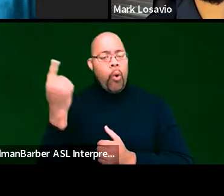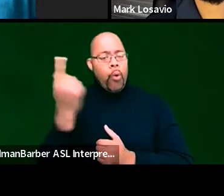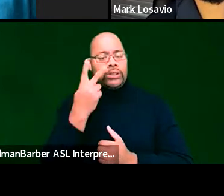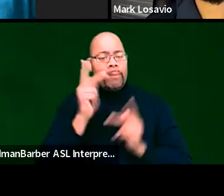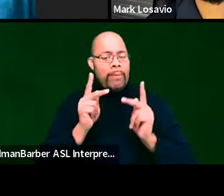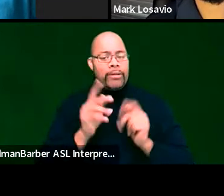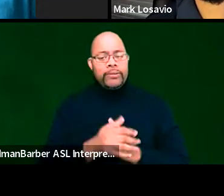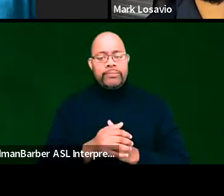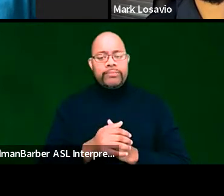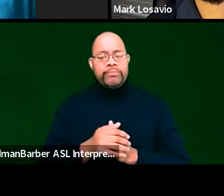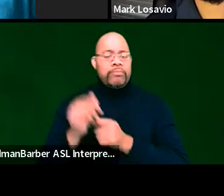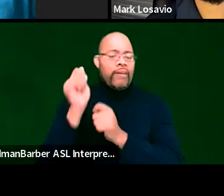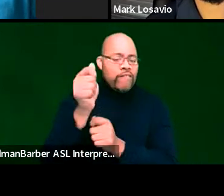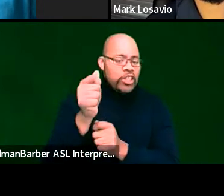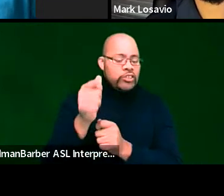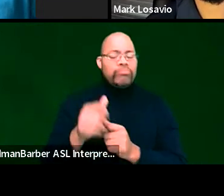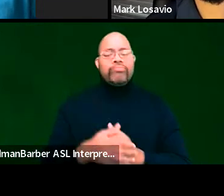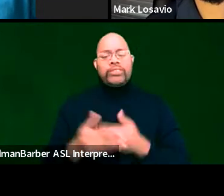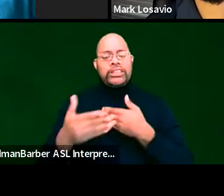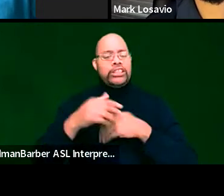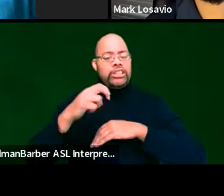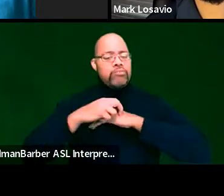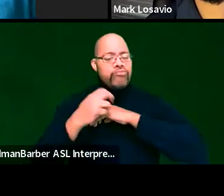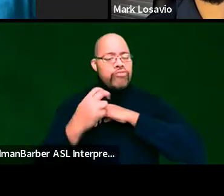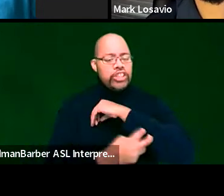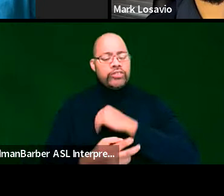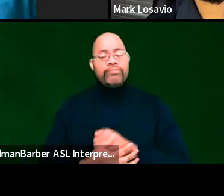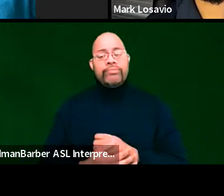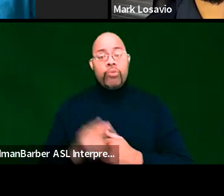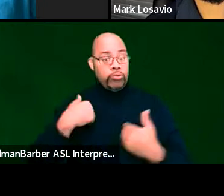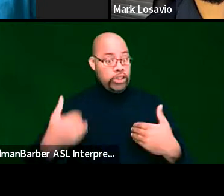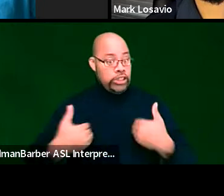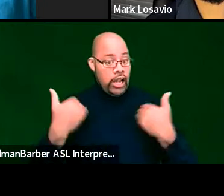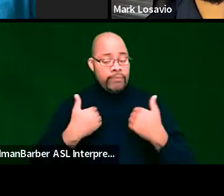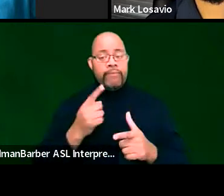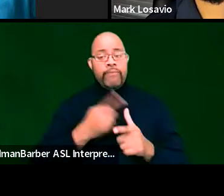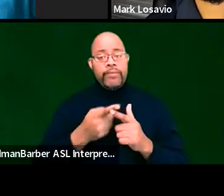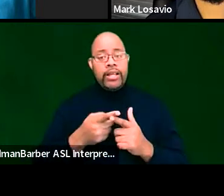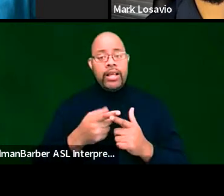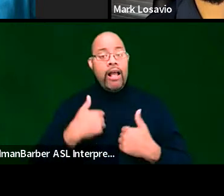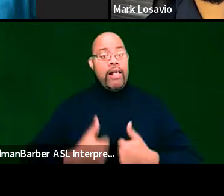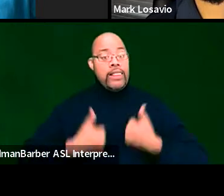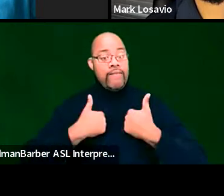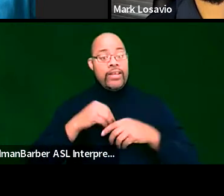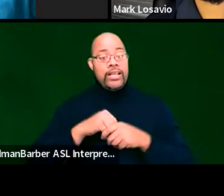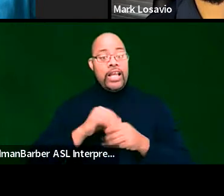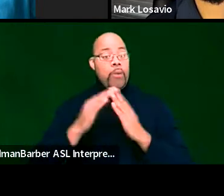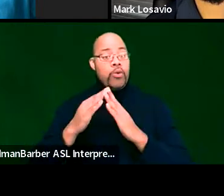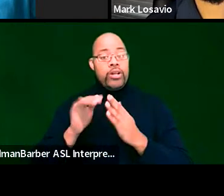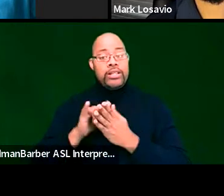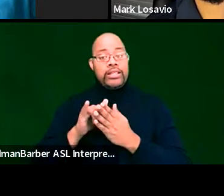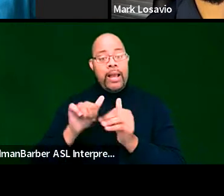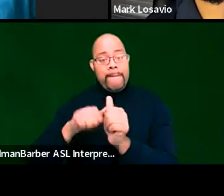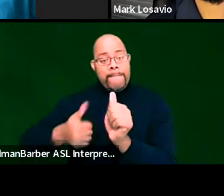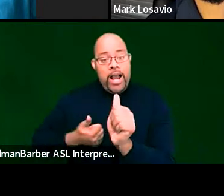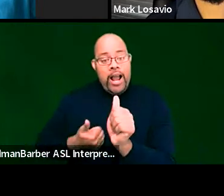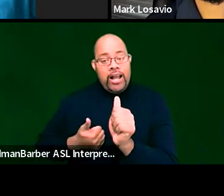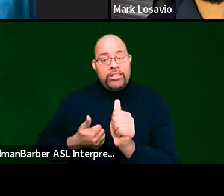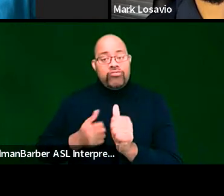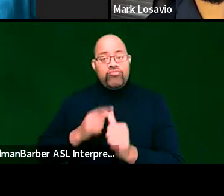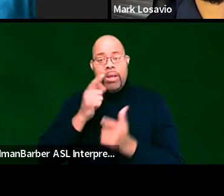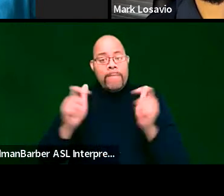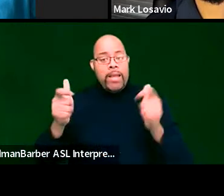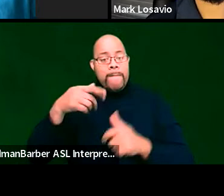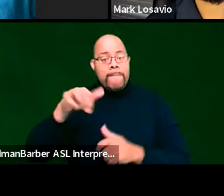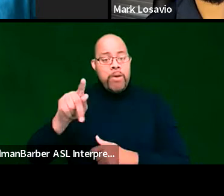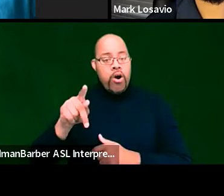see people, fishing off the side of the bridge when I was younger. And then I lived in like this community that was right behind a really big